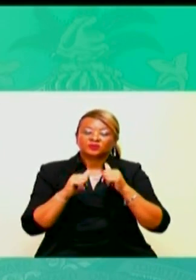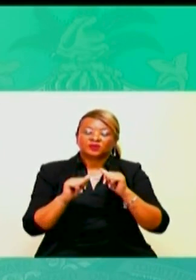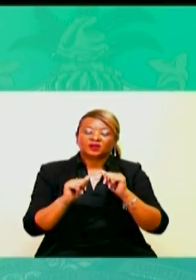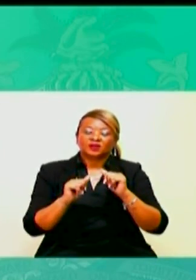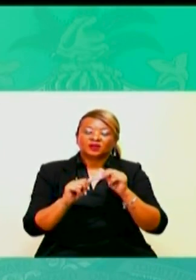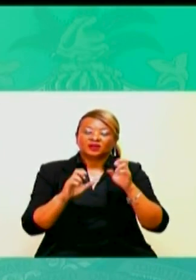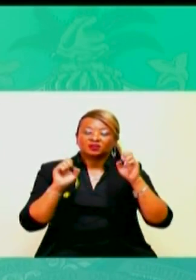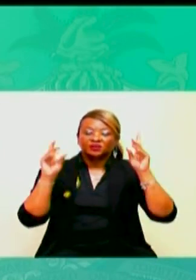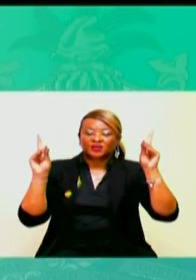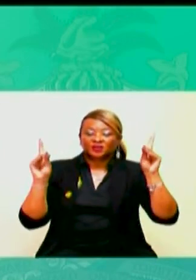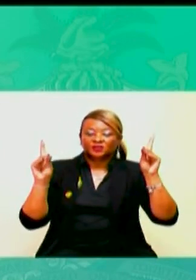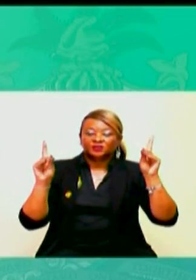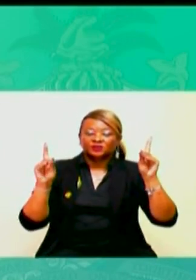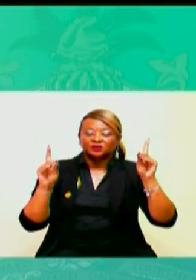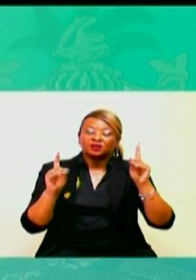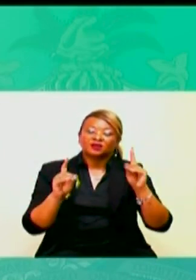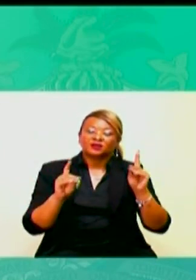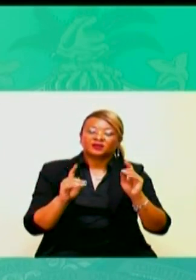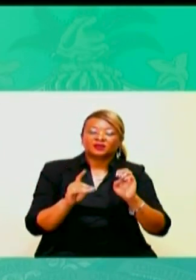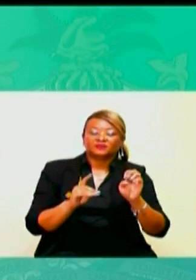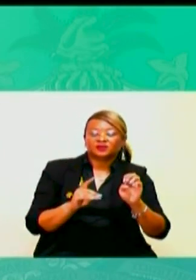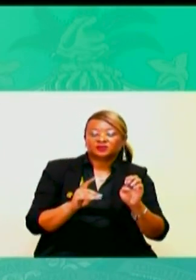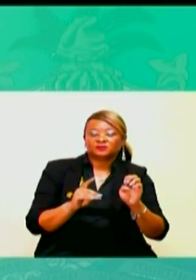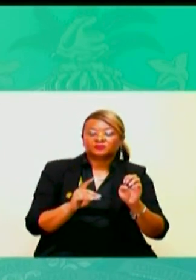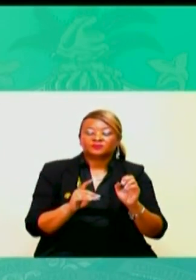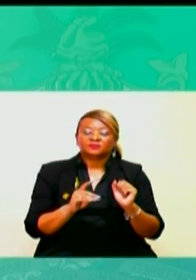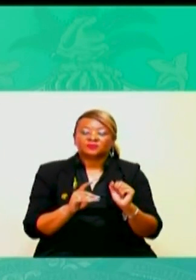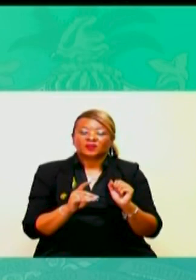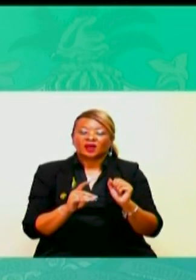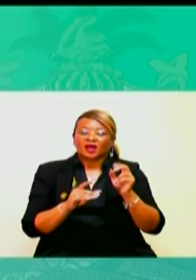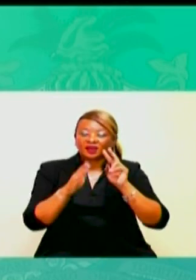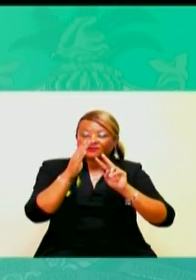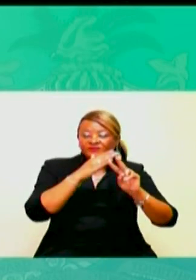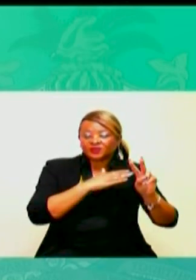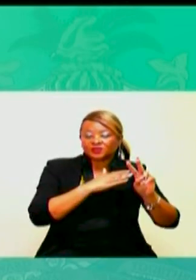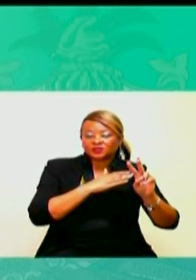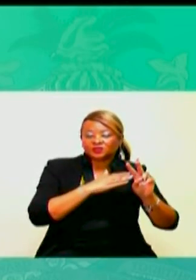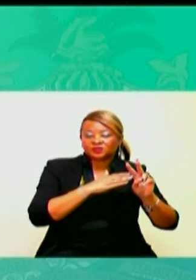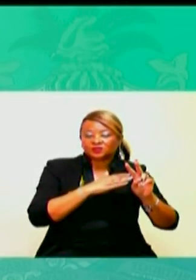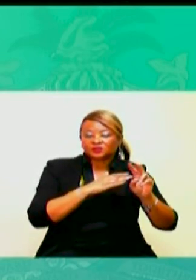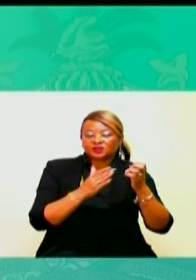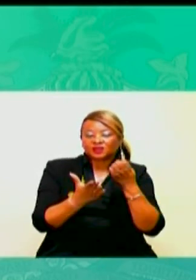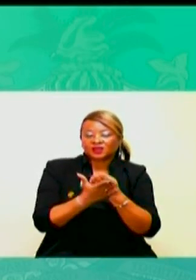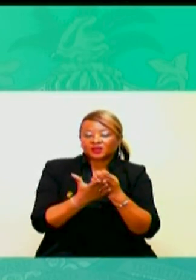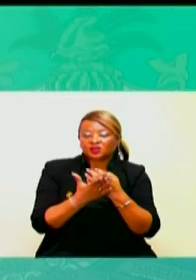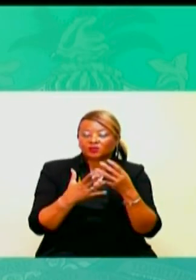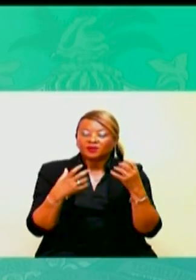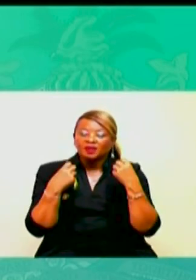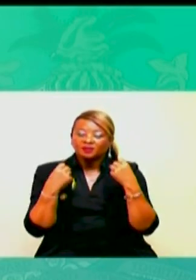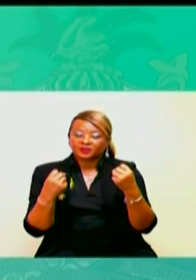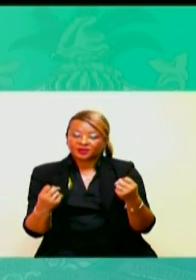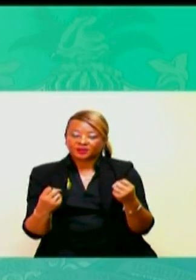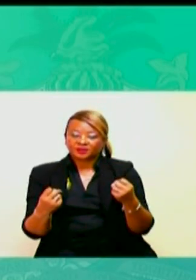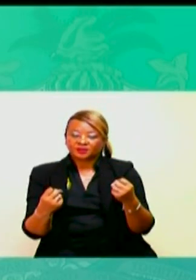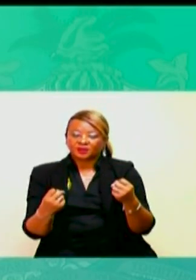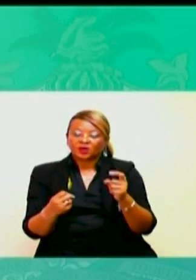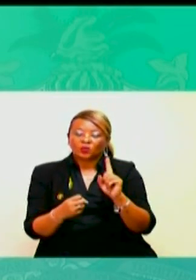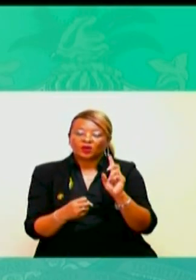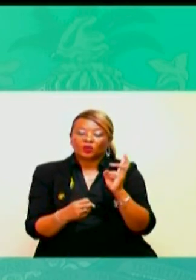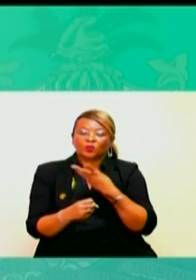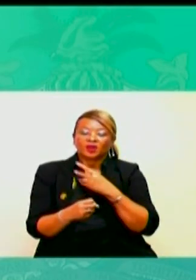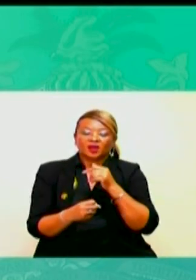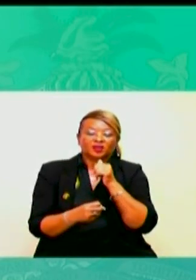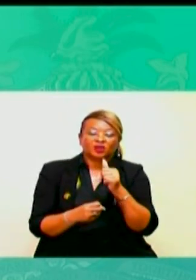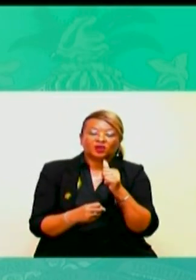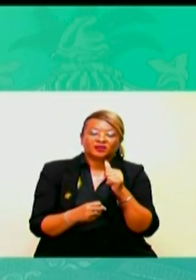education and innovation. I envision a nation that is economically healthy and where we are not